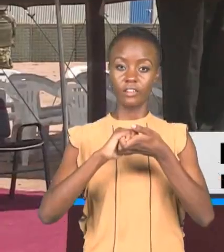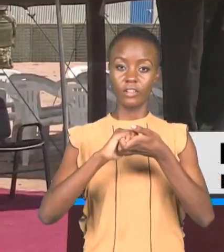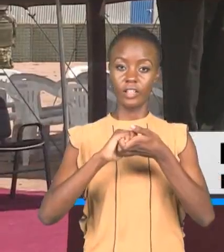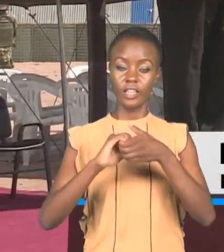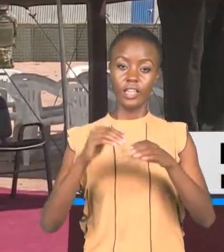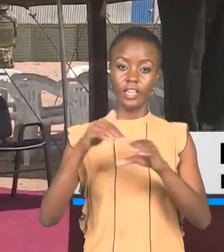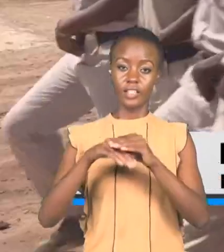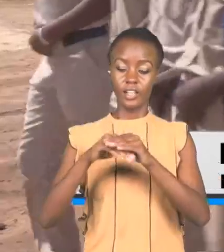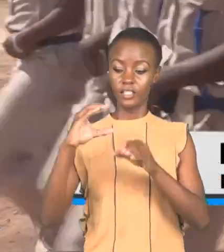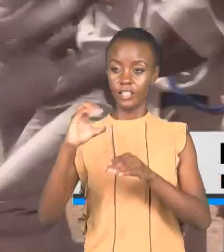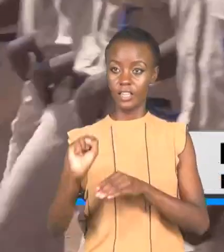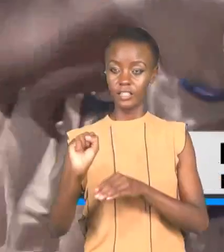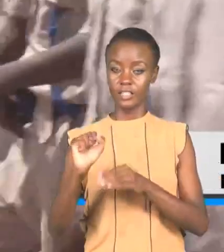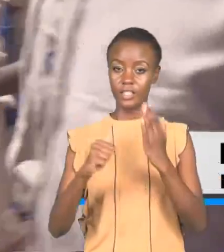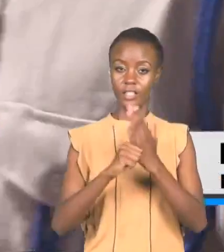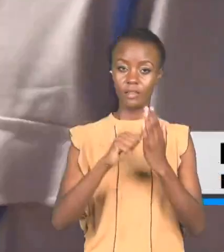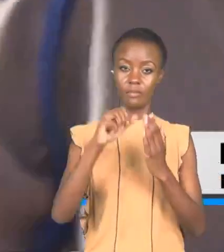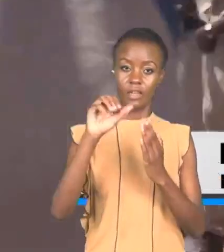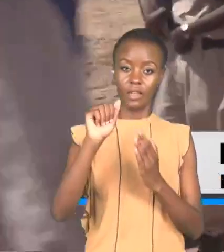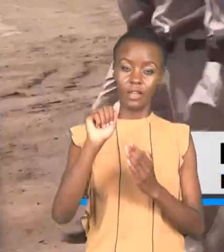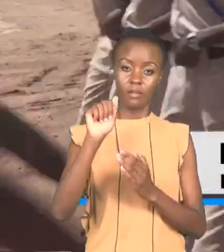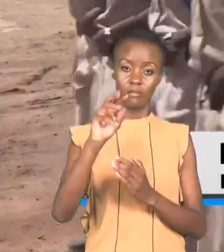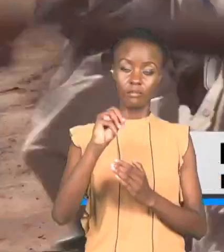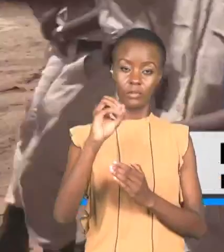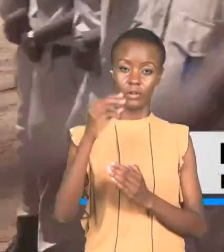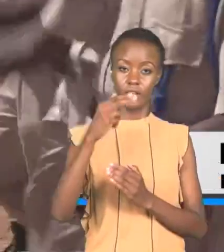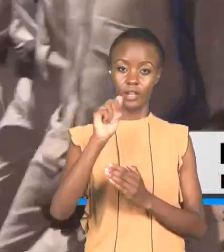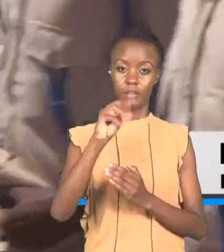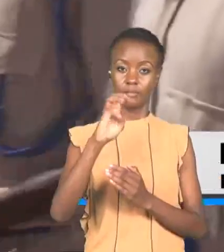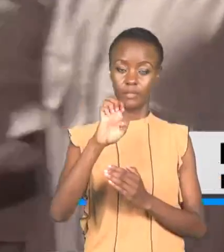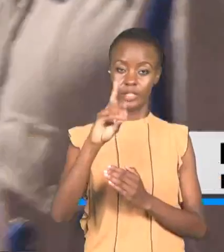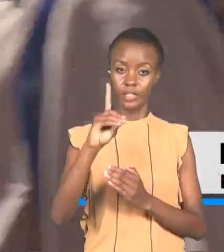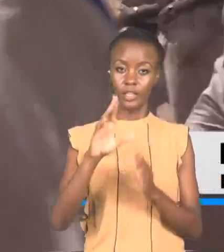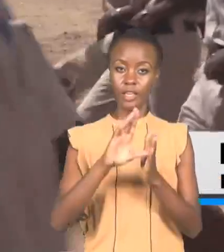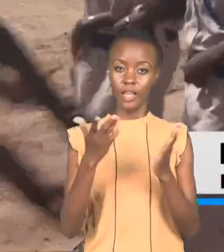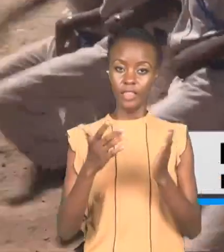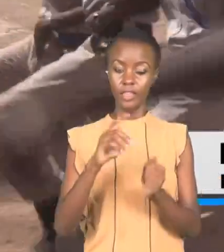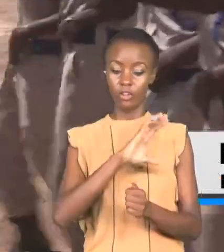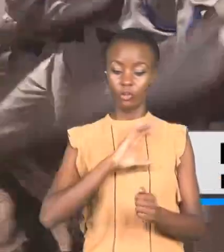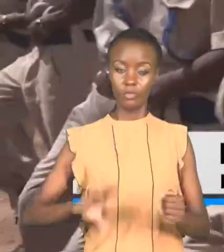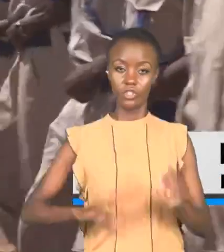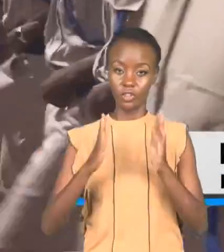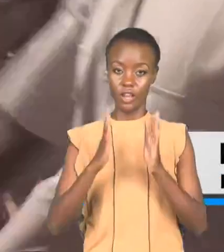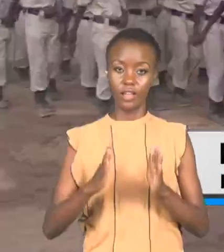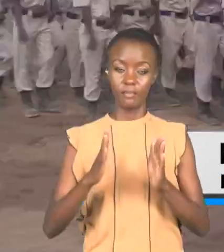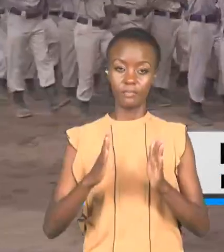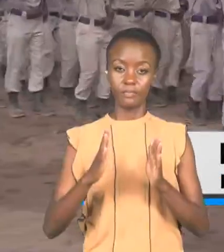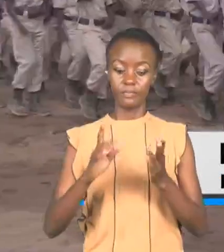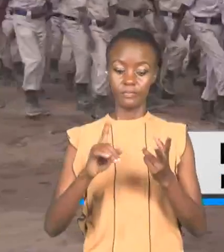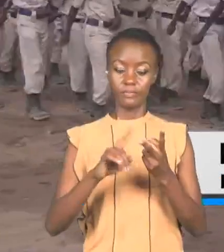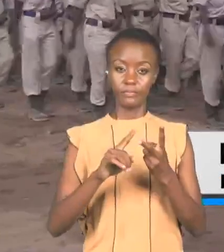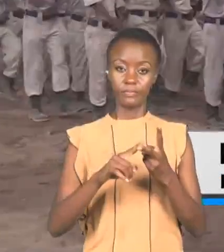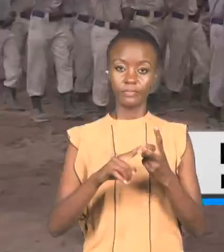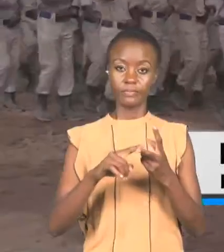Internal Security, Mohammed Abubakar Islo, the Police Commissioner of the Somali Police Force, General Bashir